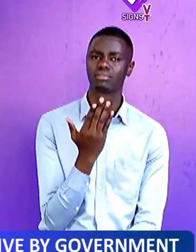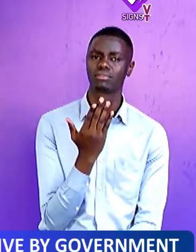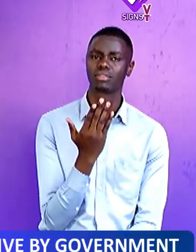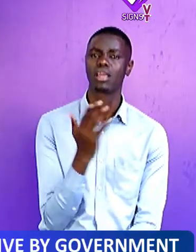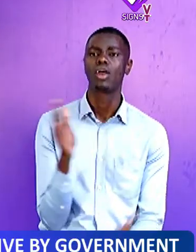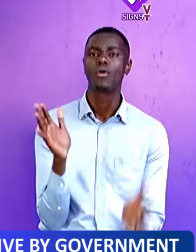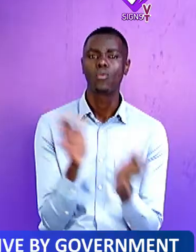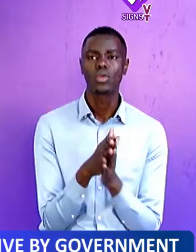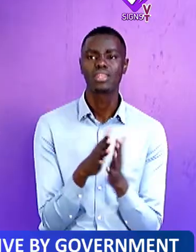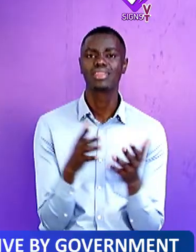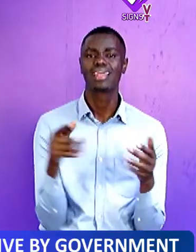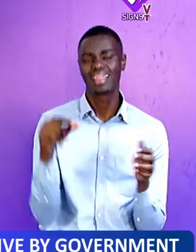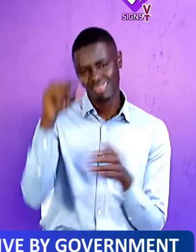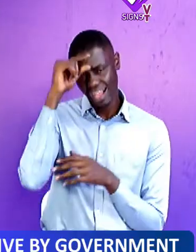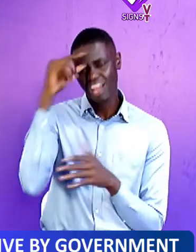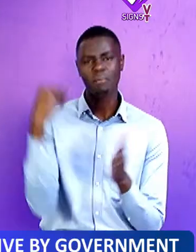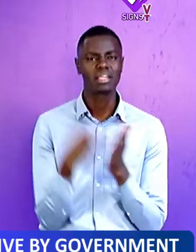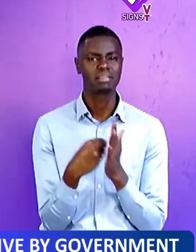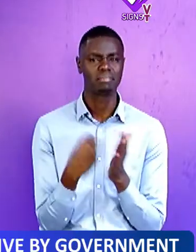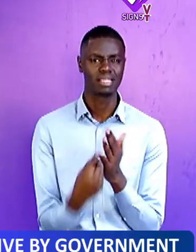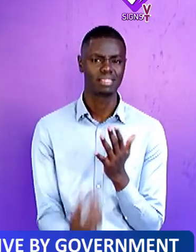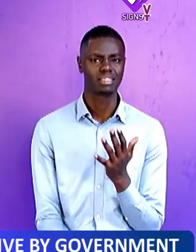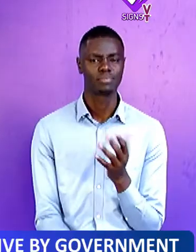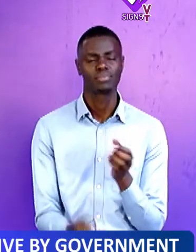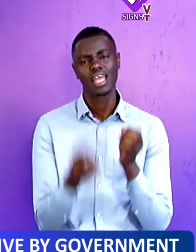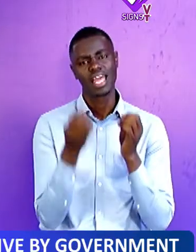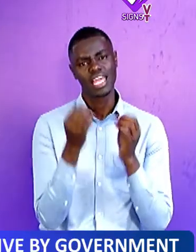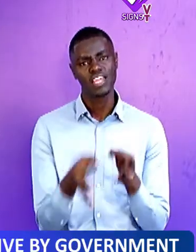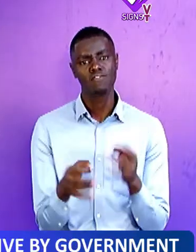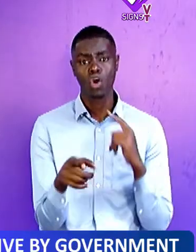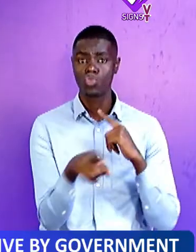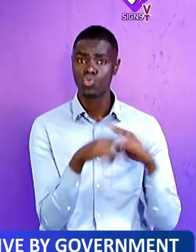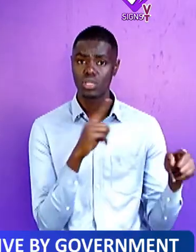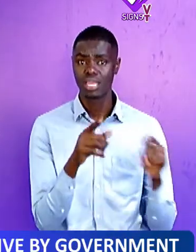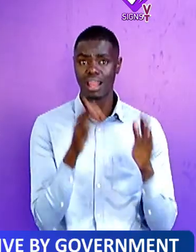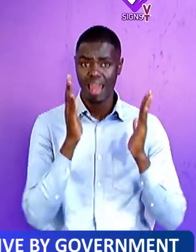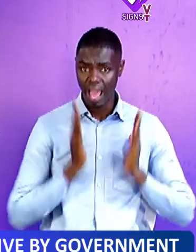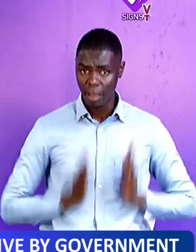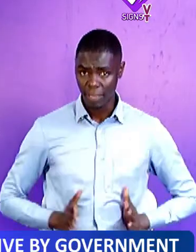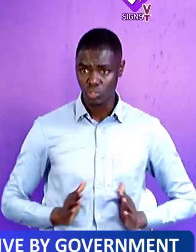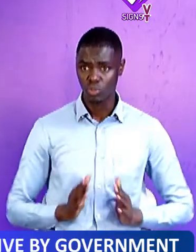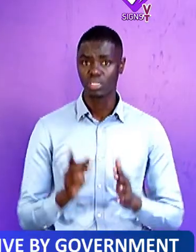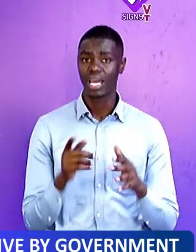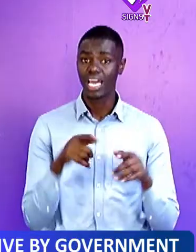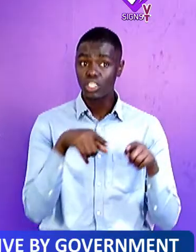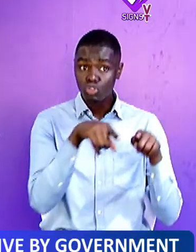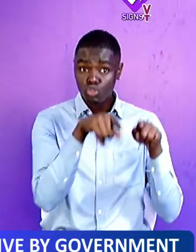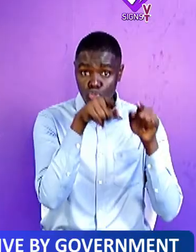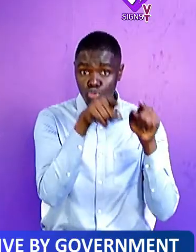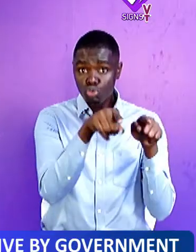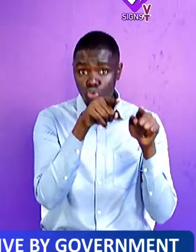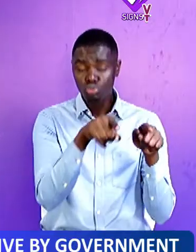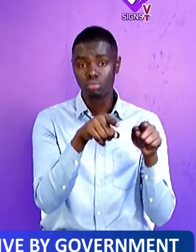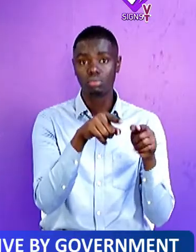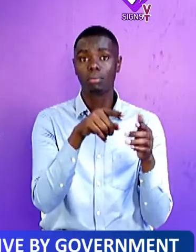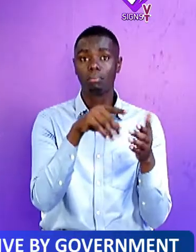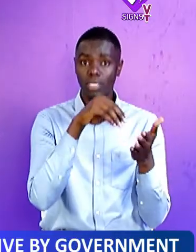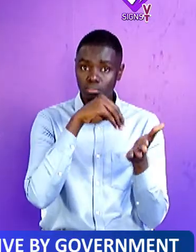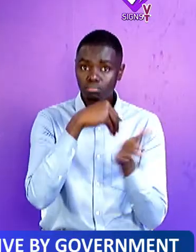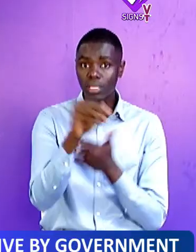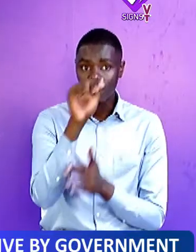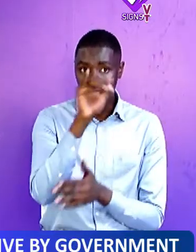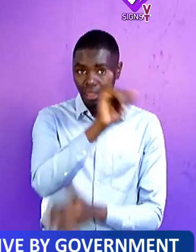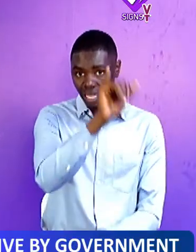With the state money. If you killed somebody and you are liable, you should be able to compensate that